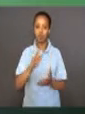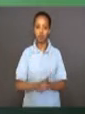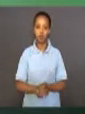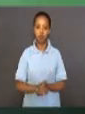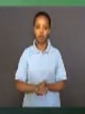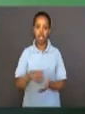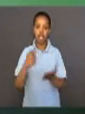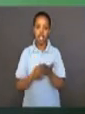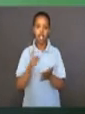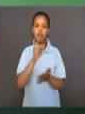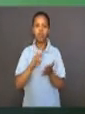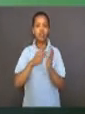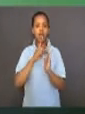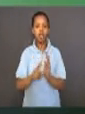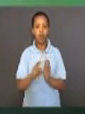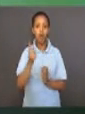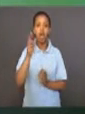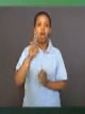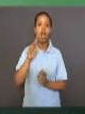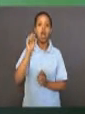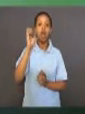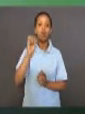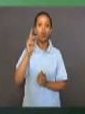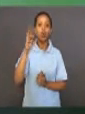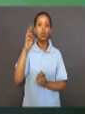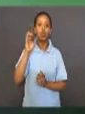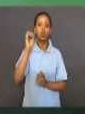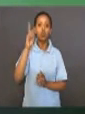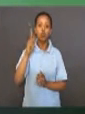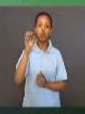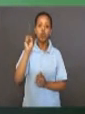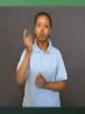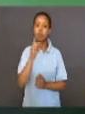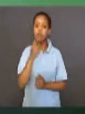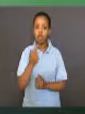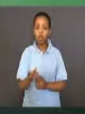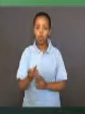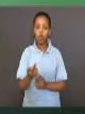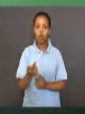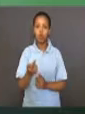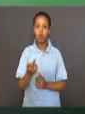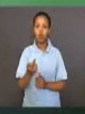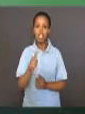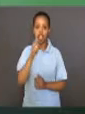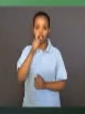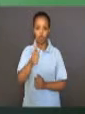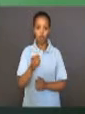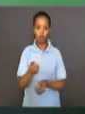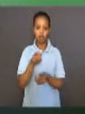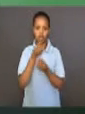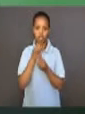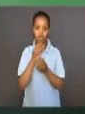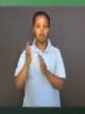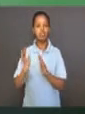Basically, this means autotrophs are organisms that can make their own